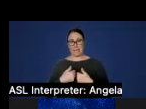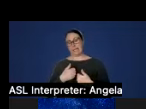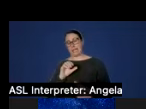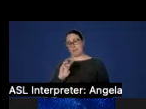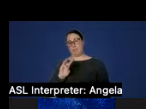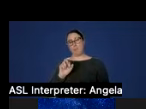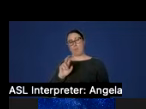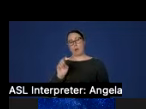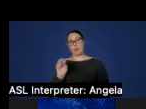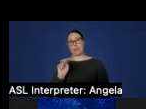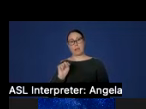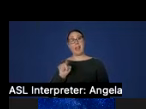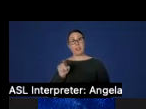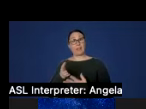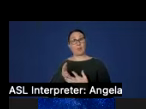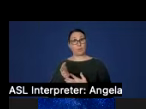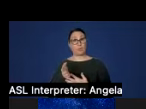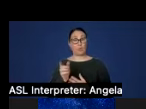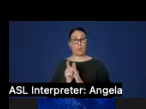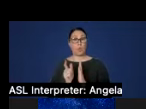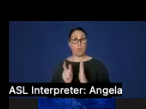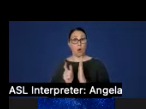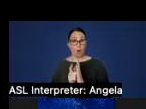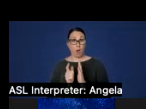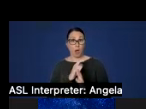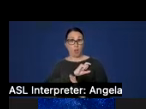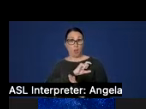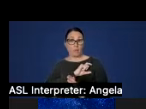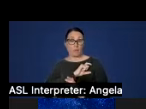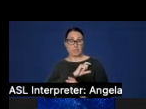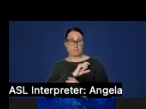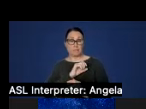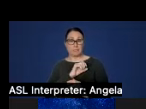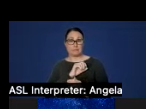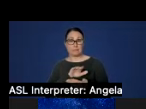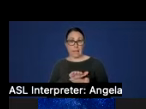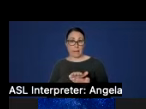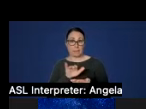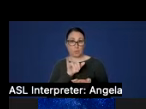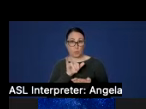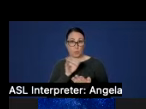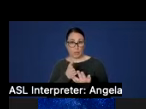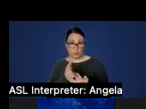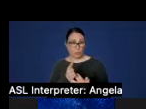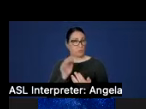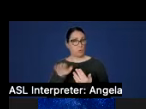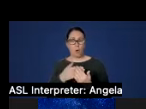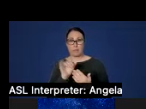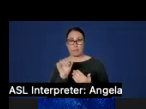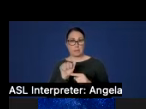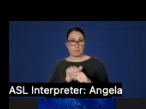enforcement academy and have all the same trainings as a law enforcement does.